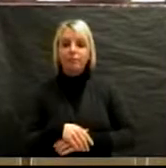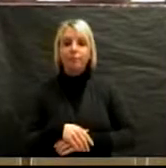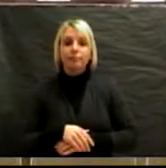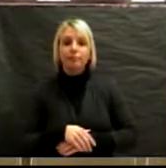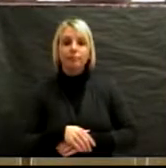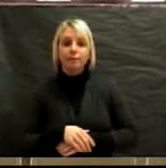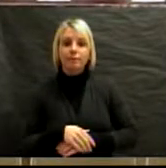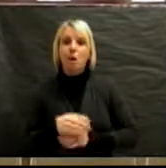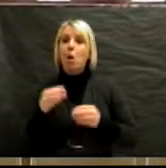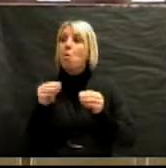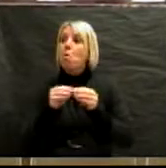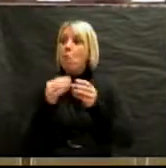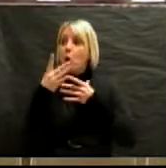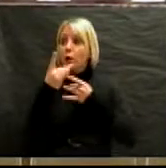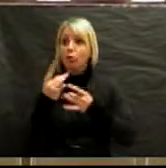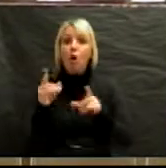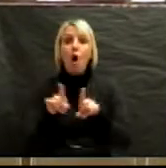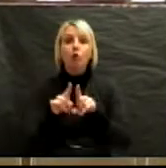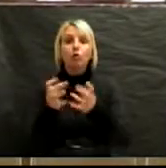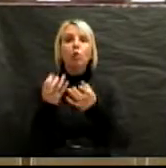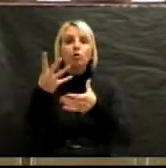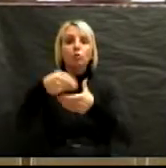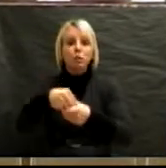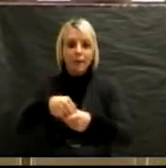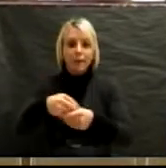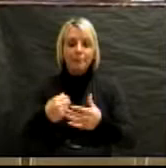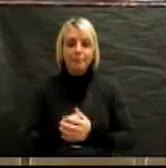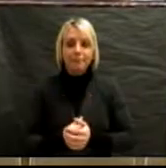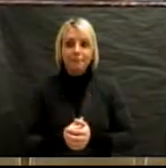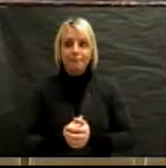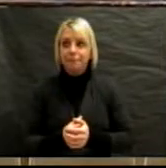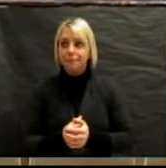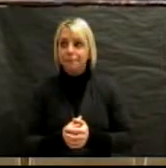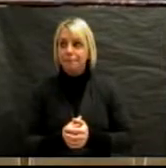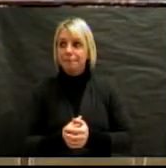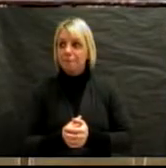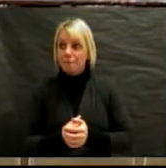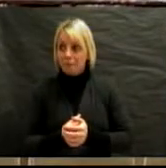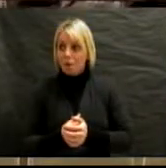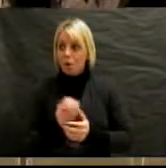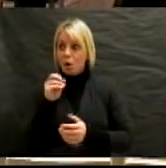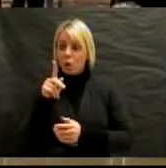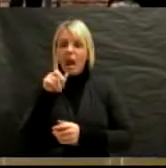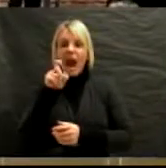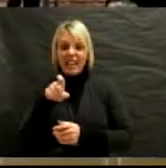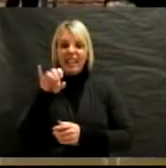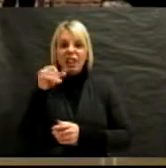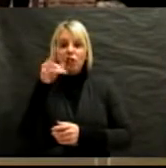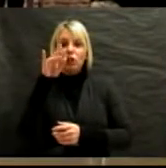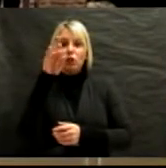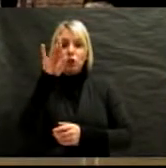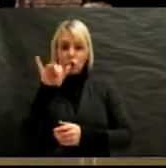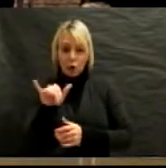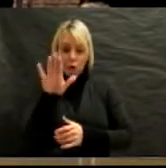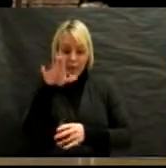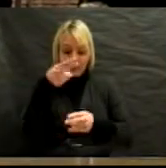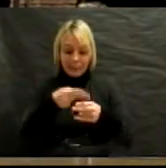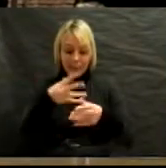or? Okay, with that then, I'll leave Jerry's name in that. The insurance committee has been Deb Davis and Richard